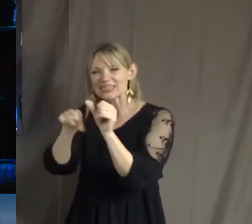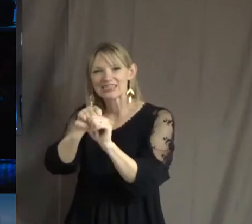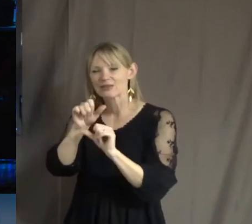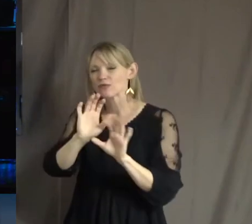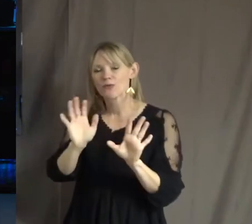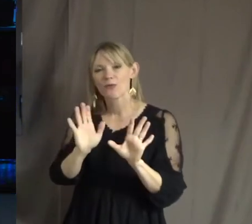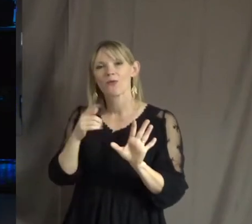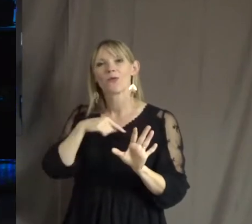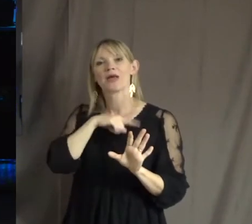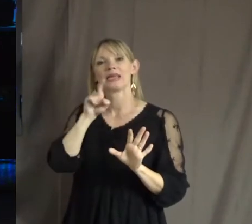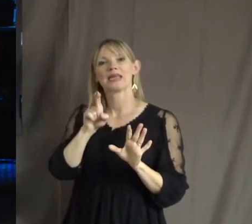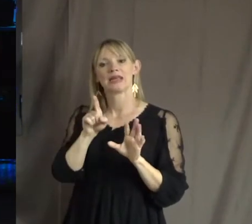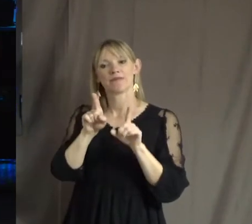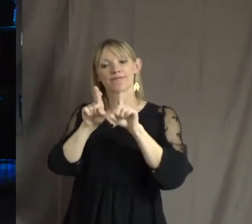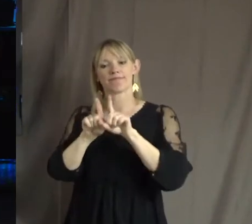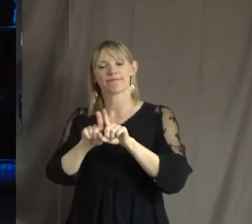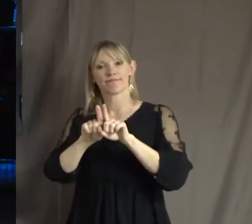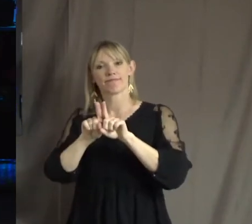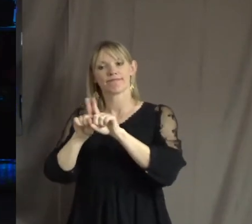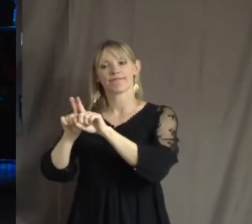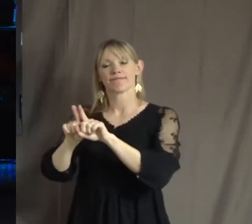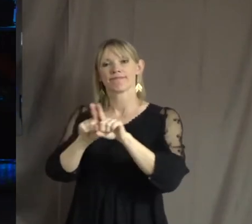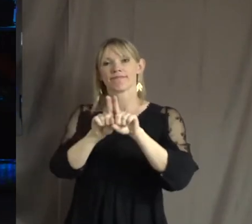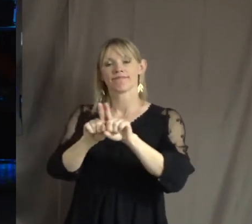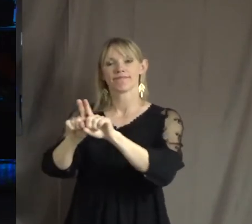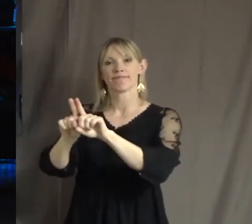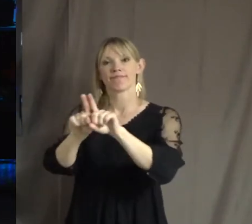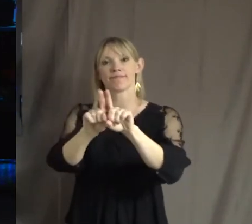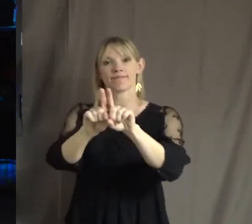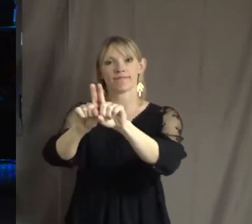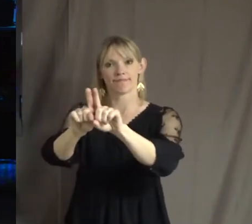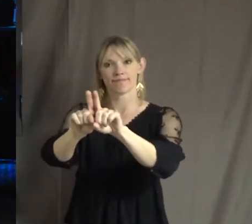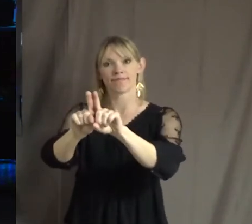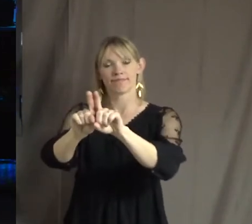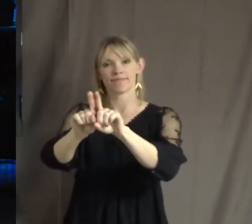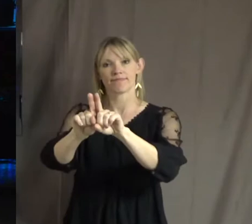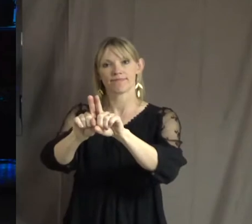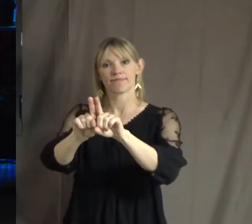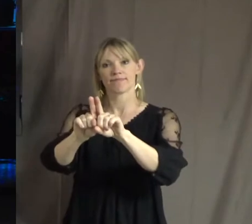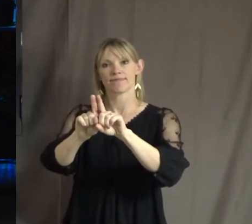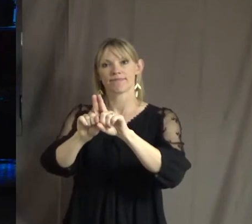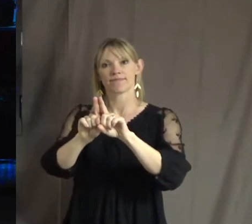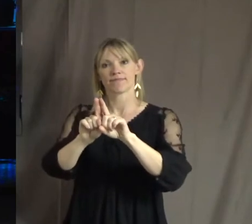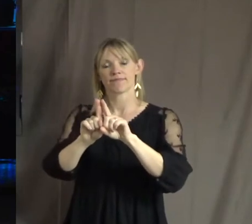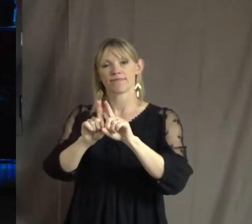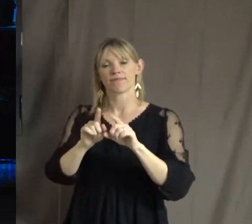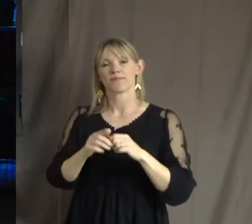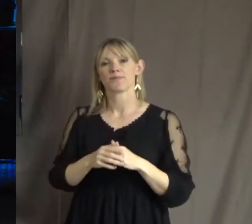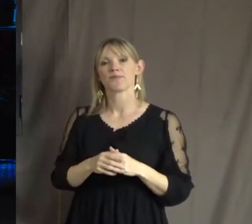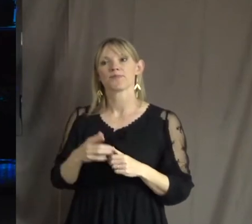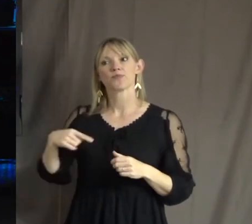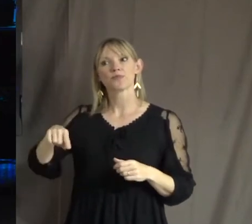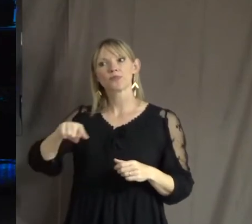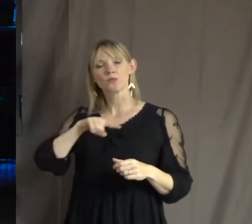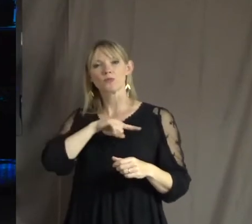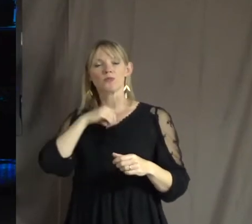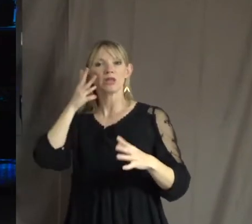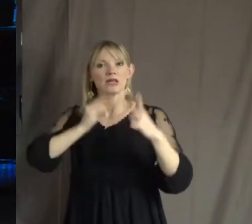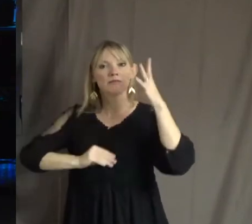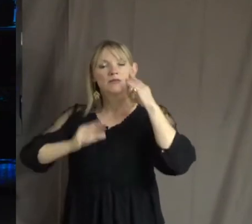which means to walk by somebody's side as we walk through the wilderness of the soul with somebody else.